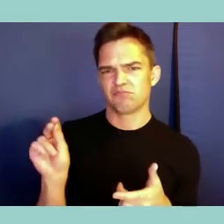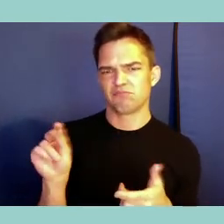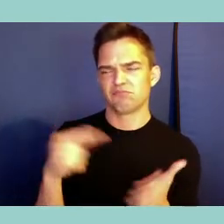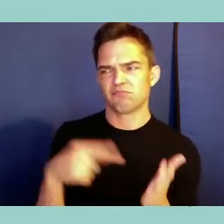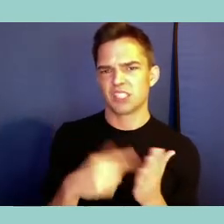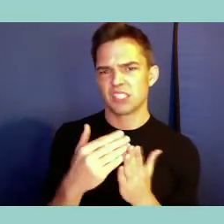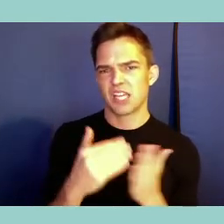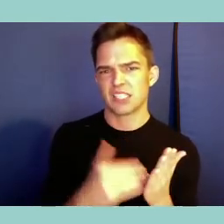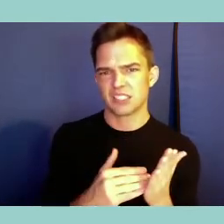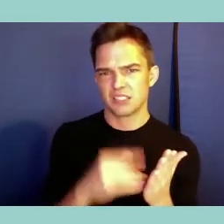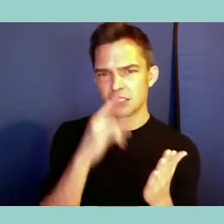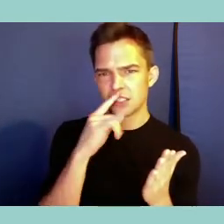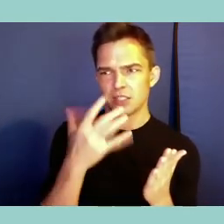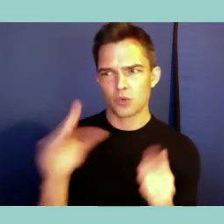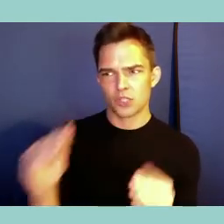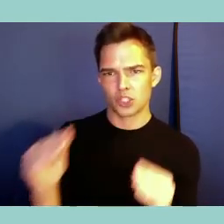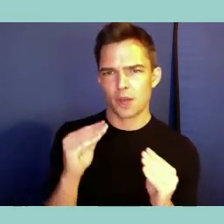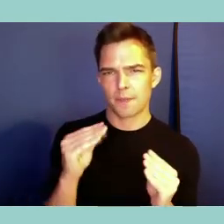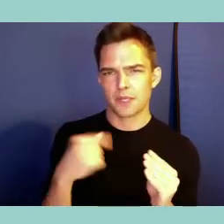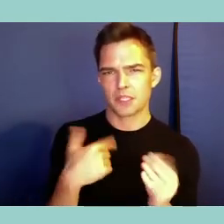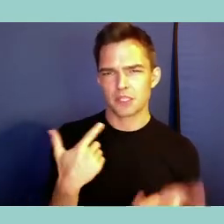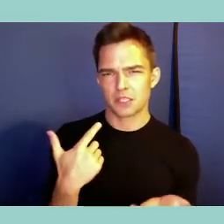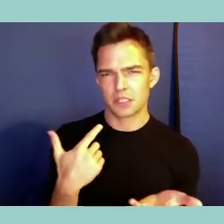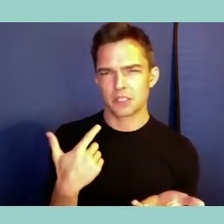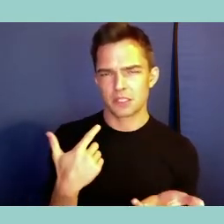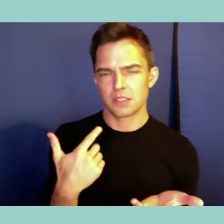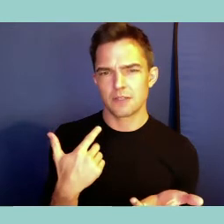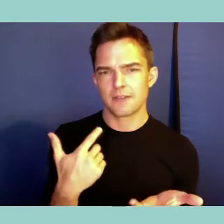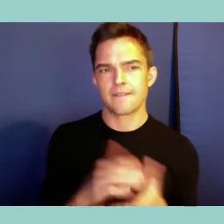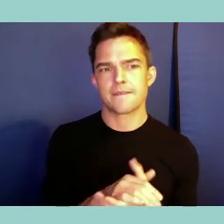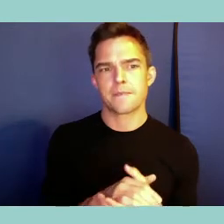that because of this lesson kids had already taught me.